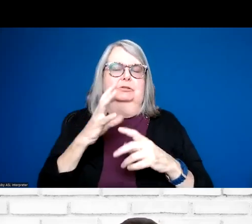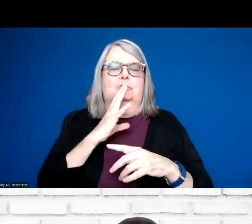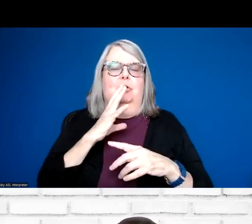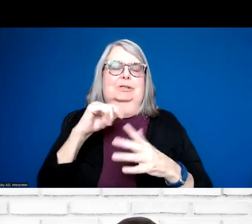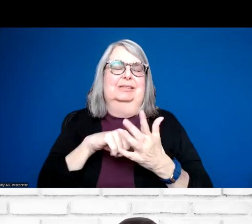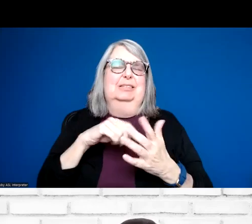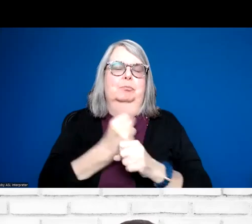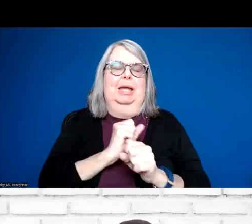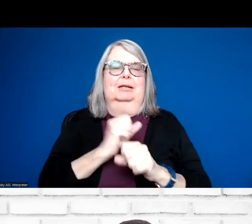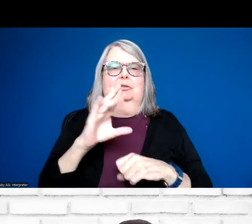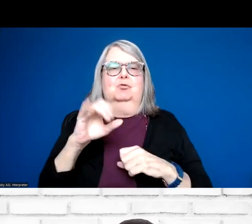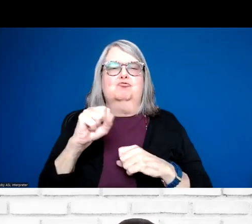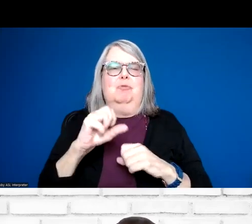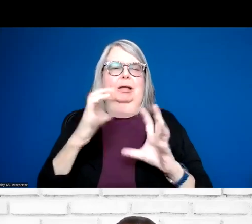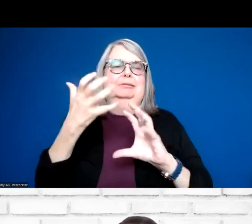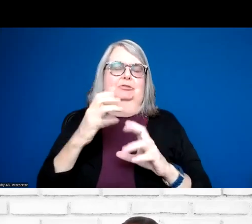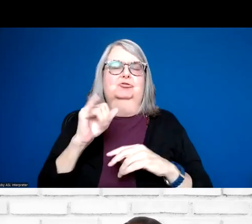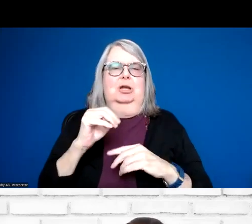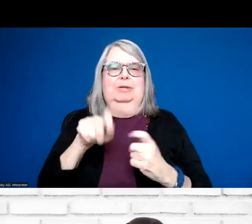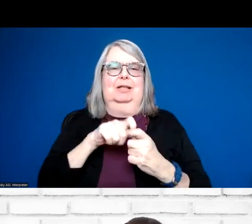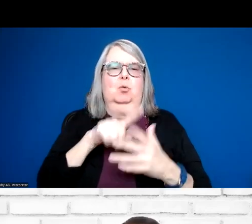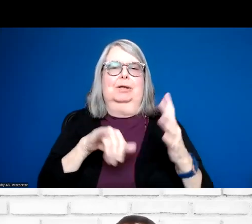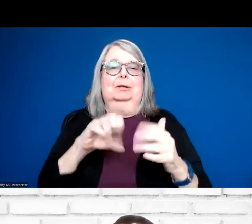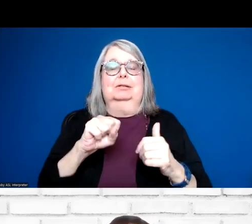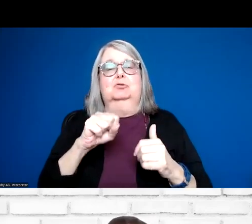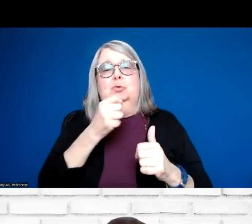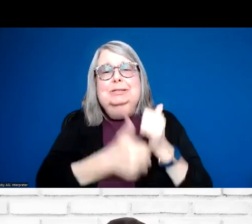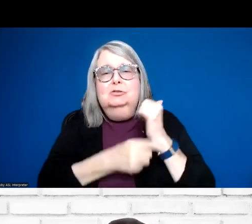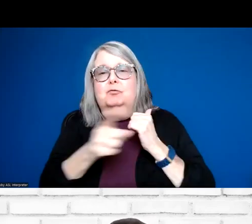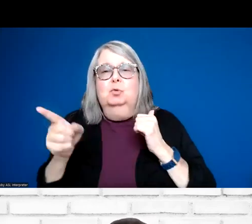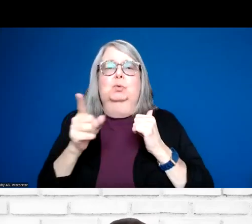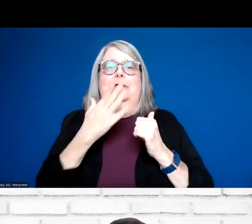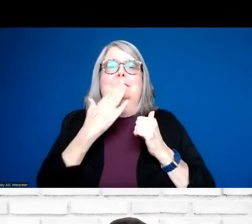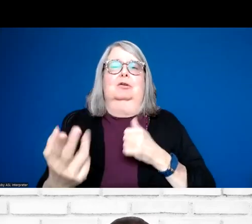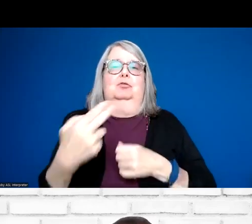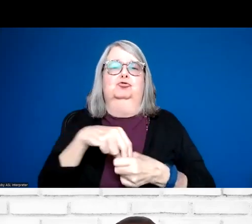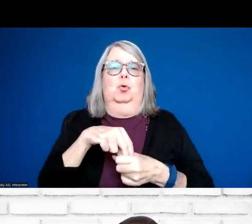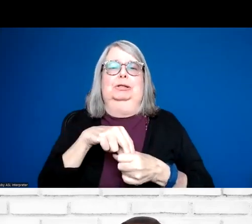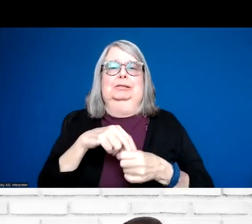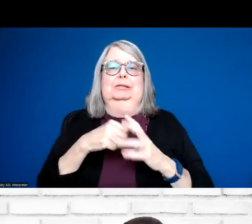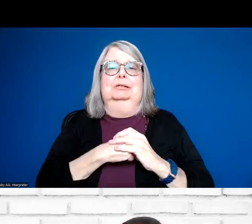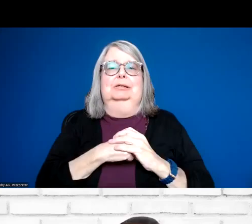Jam exactly what it is. So to each and every one of you, thank you for joining.